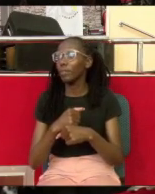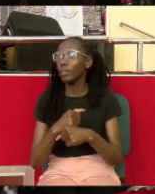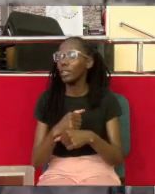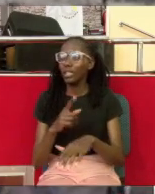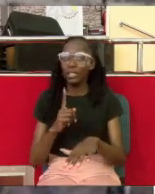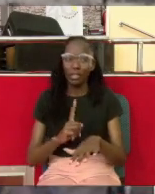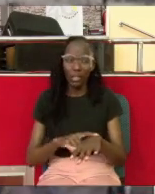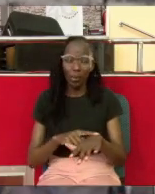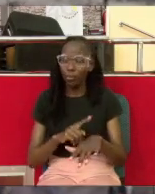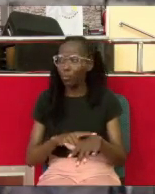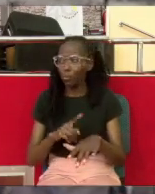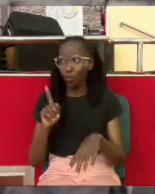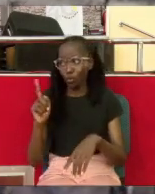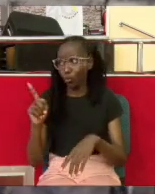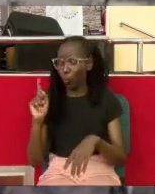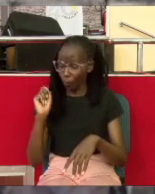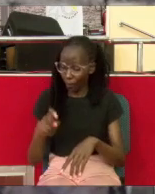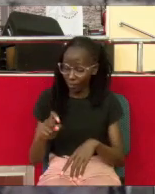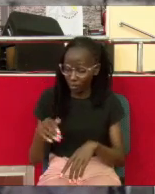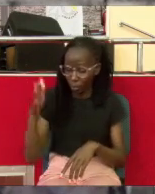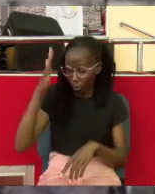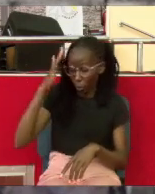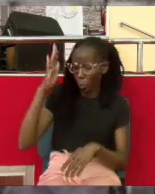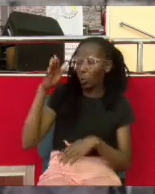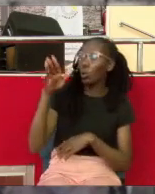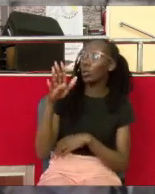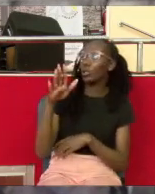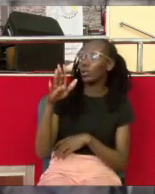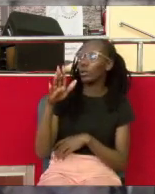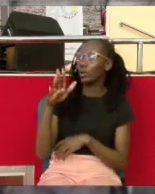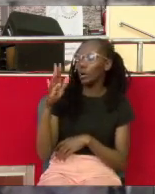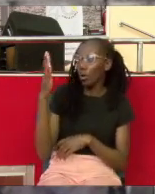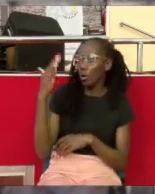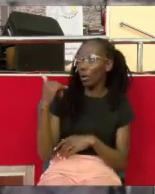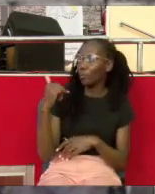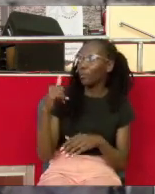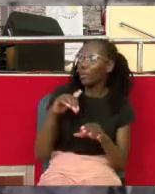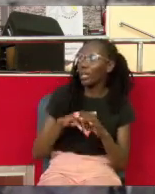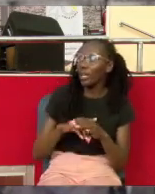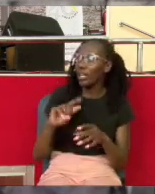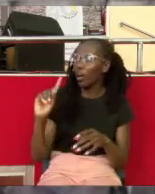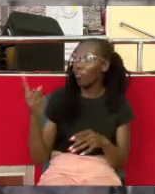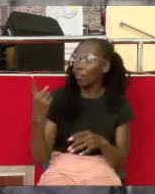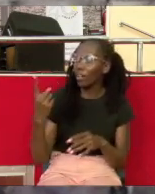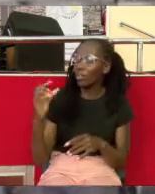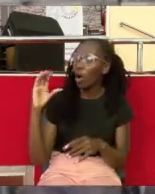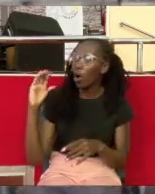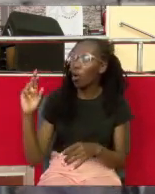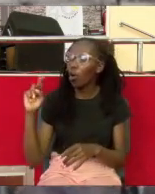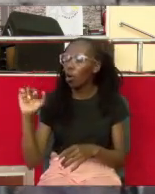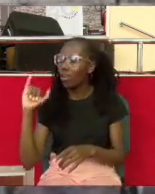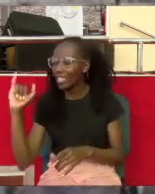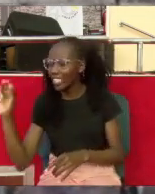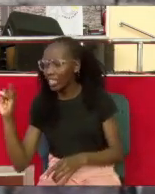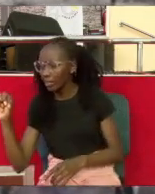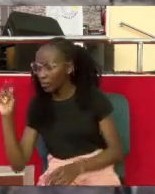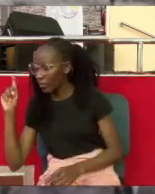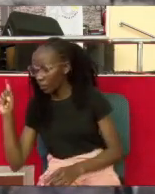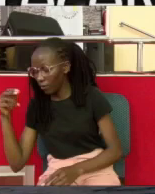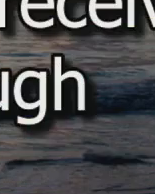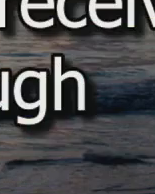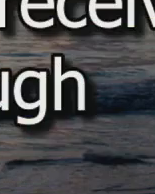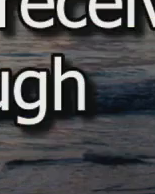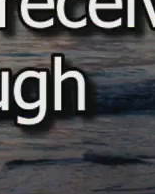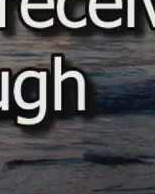acknowledge God. Because the Bible asks us in the book of 1 Corinthians chapter 4. And it